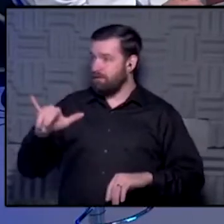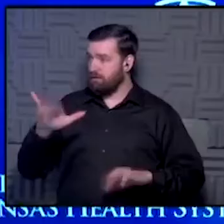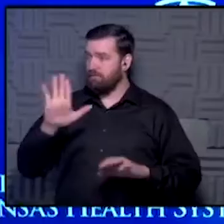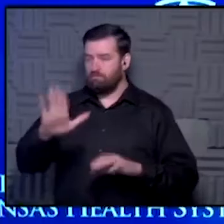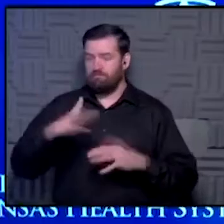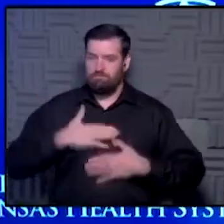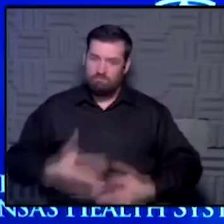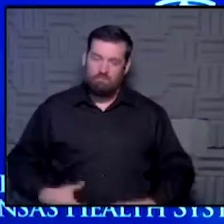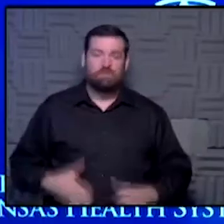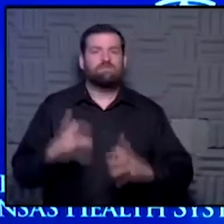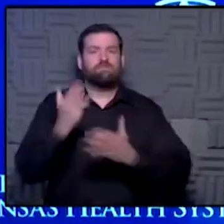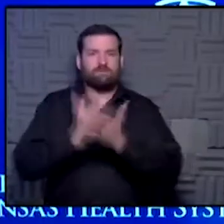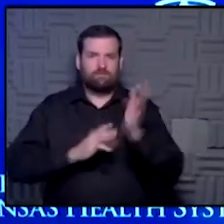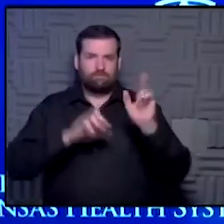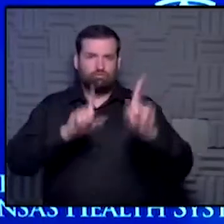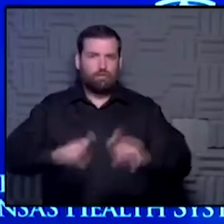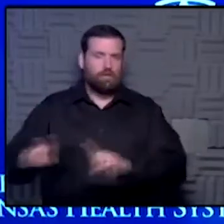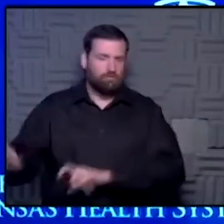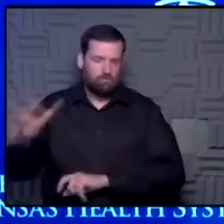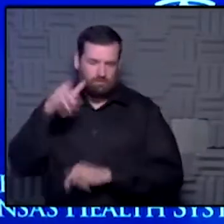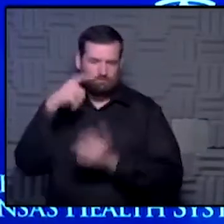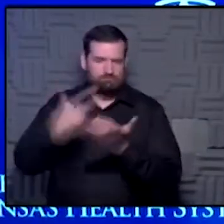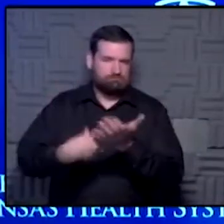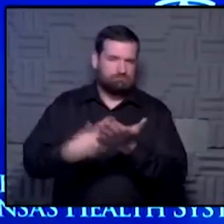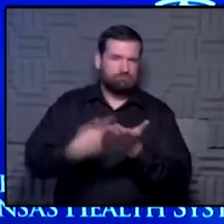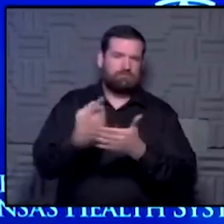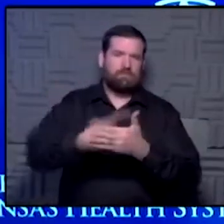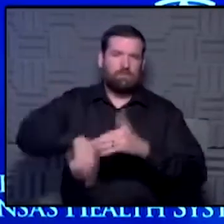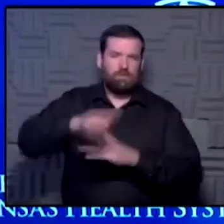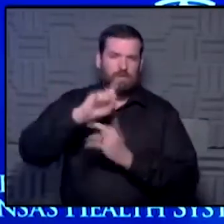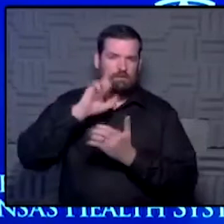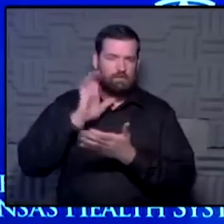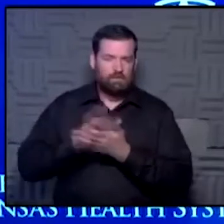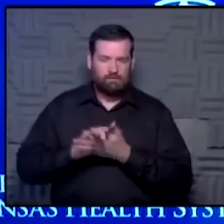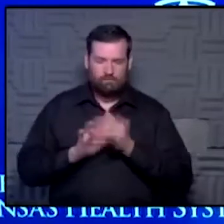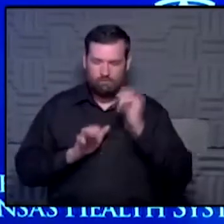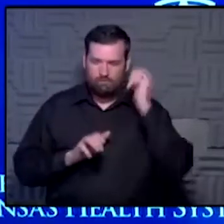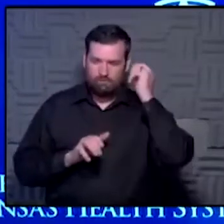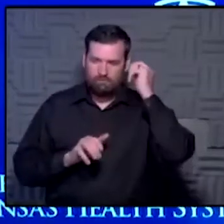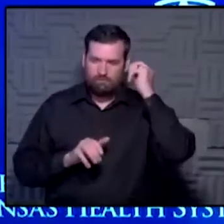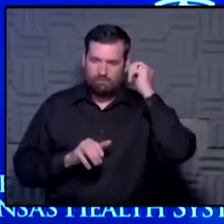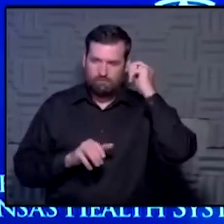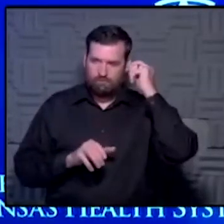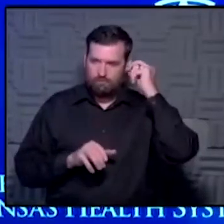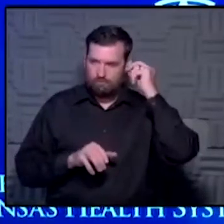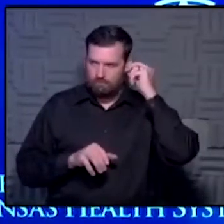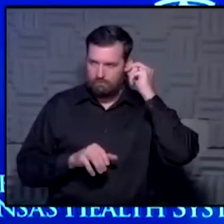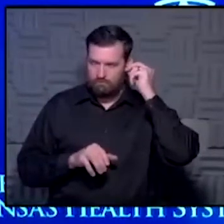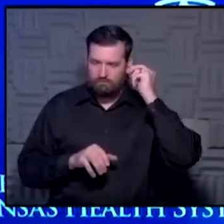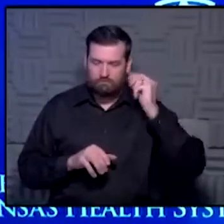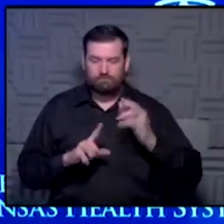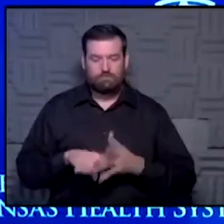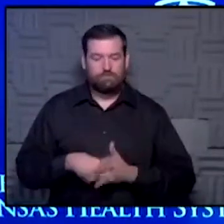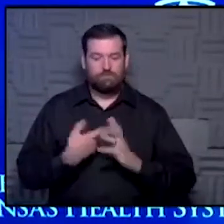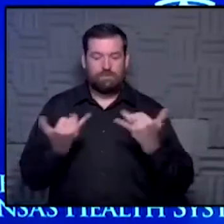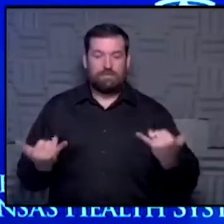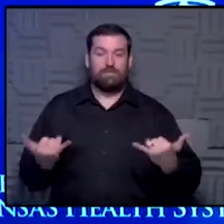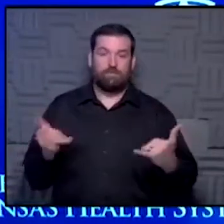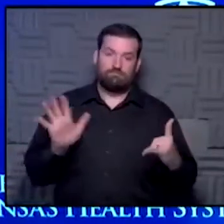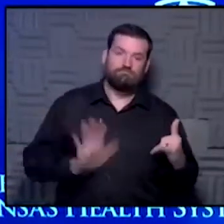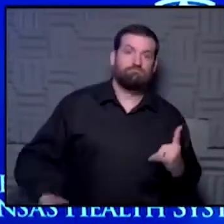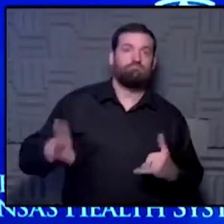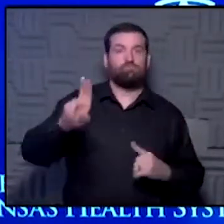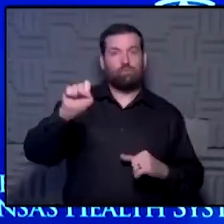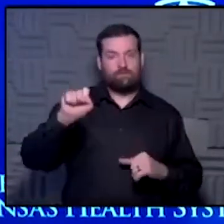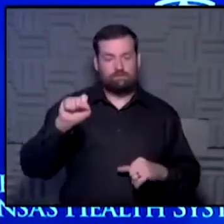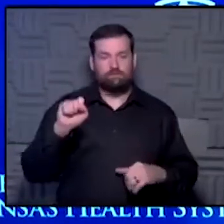monoclonal antibody trials, which we're going to talk about next week, I think, that are starting here and across the